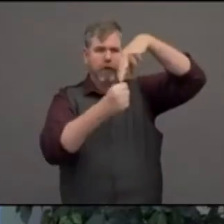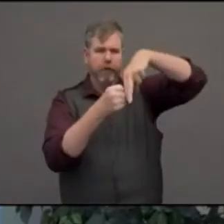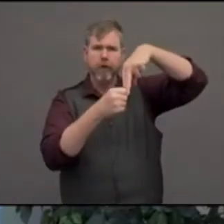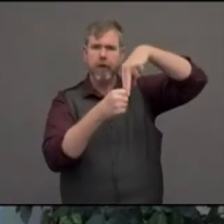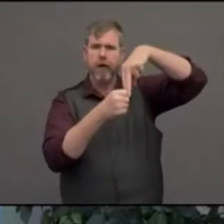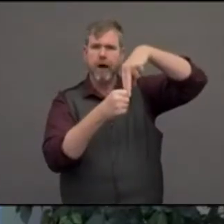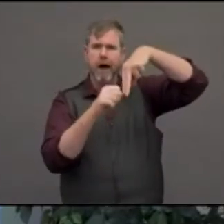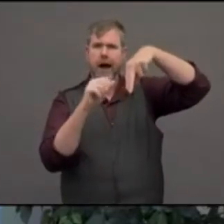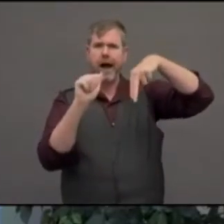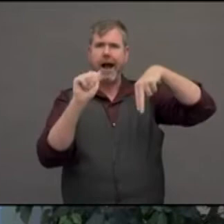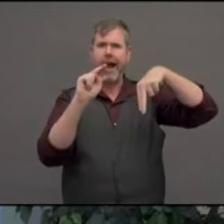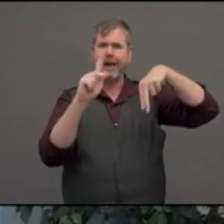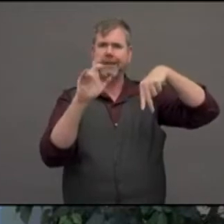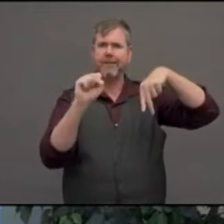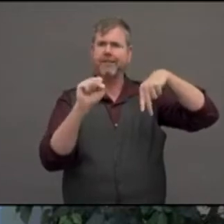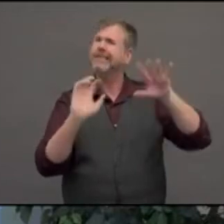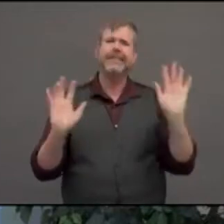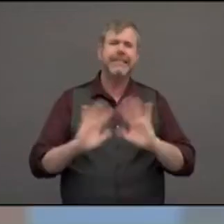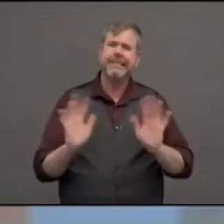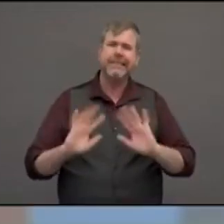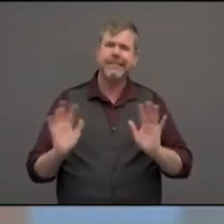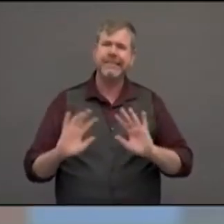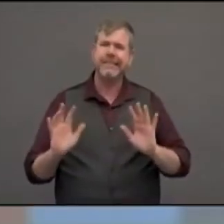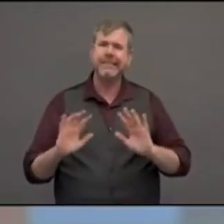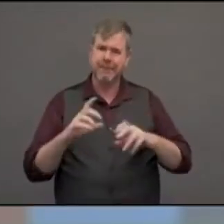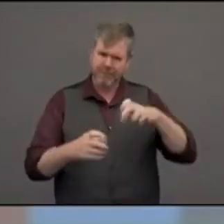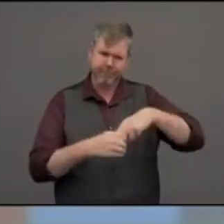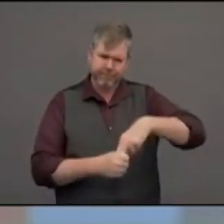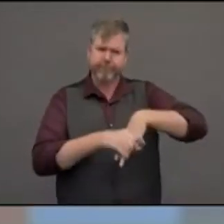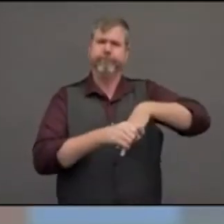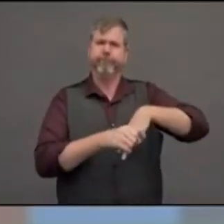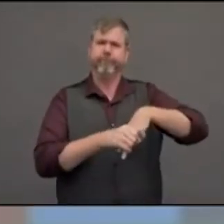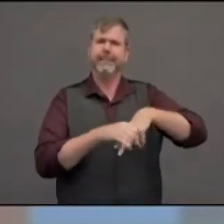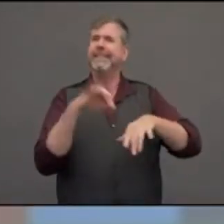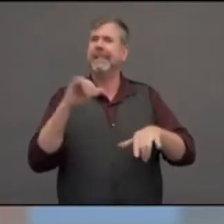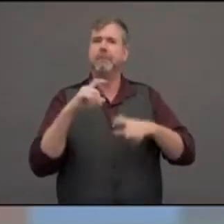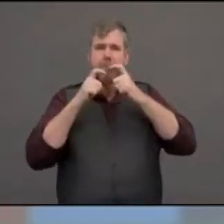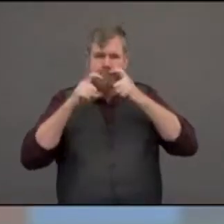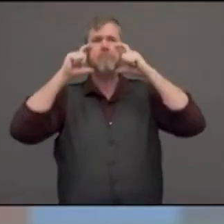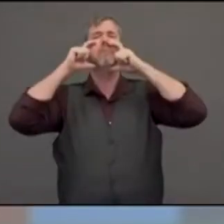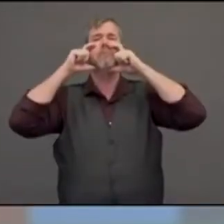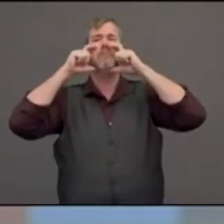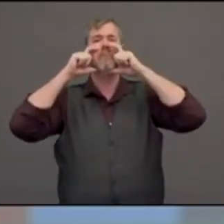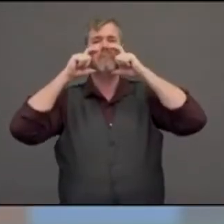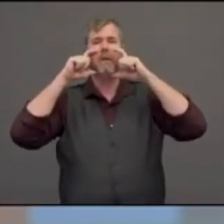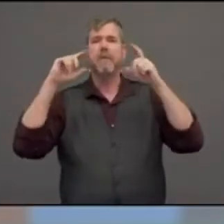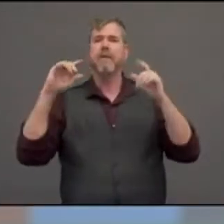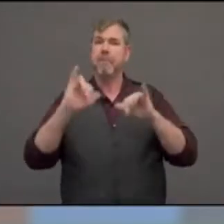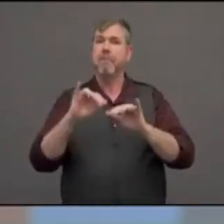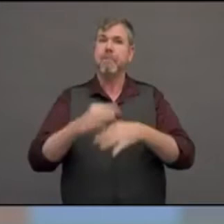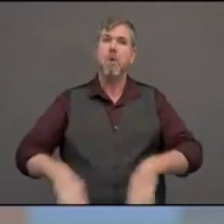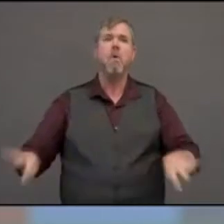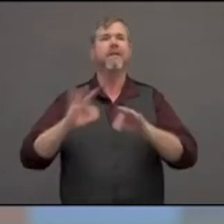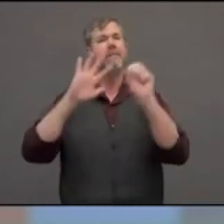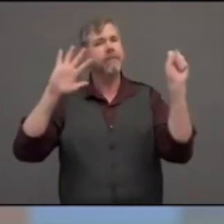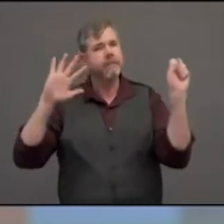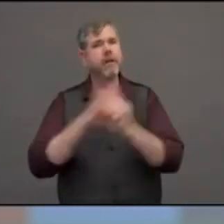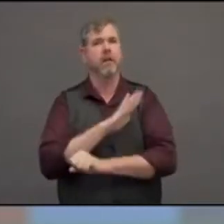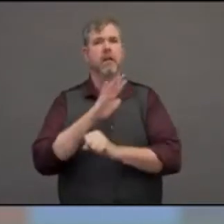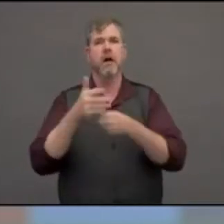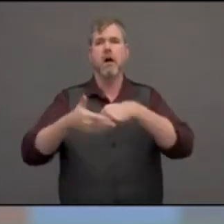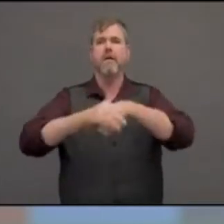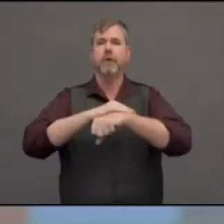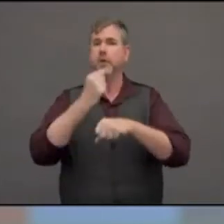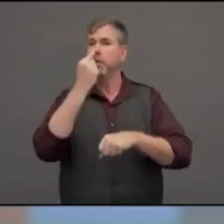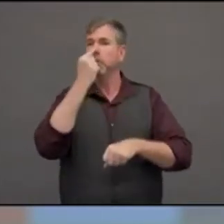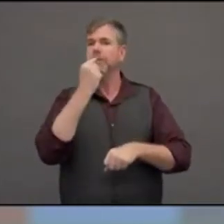statement. This right here, this is the fashion statement we want to be making here. And it's a